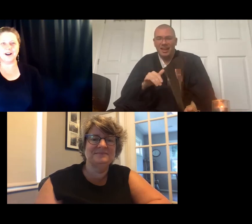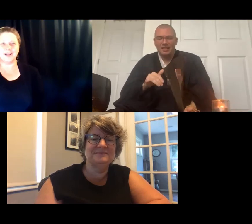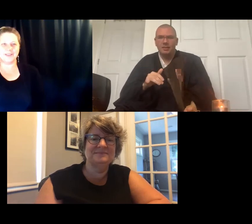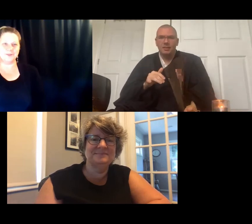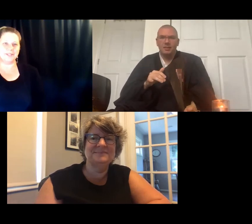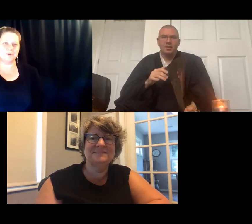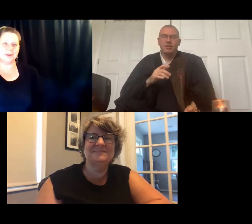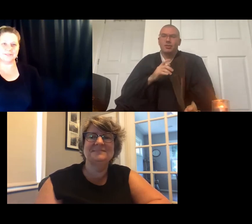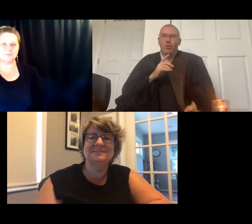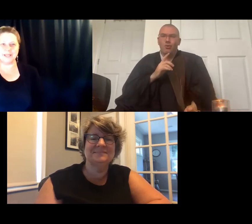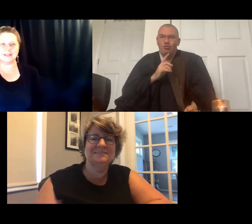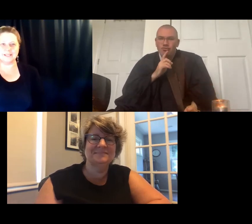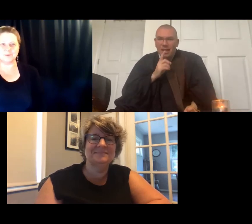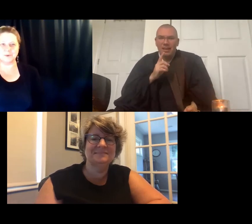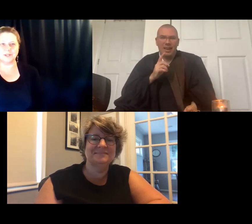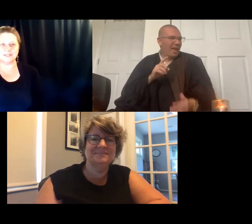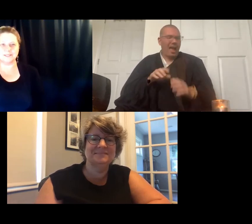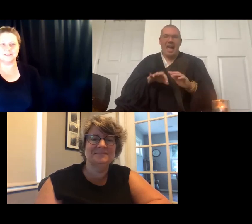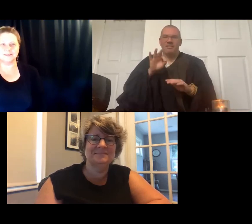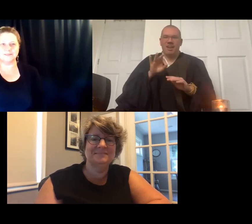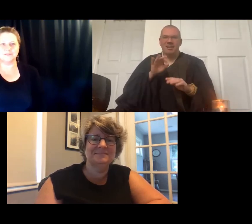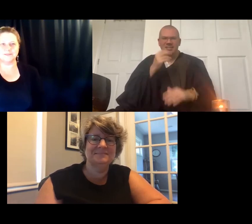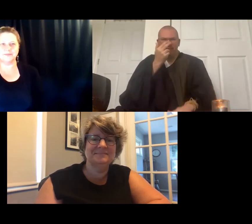We all have unique ways of being in this world.